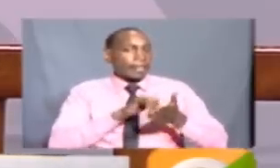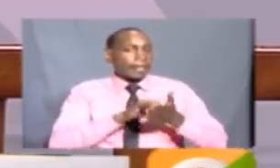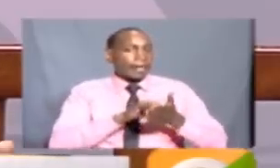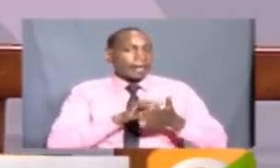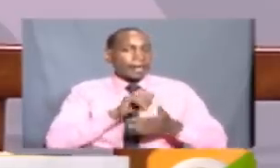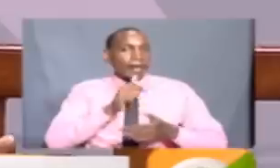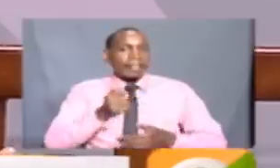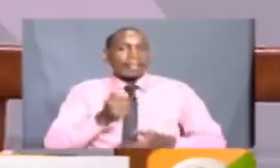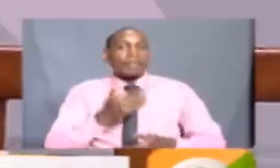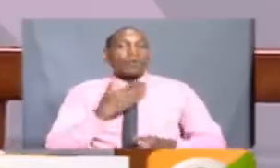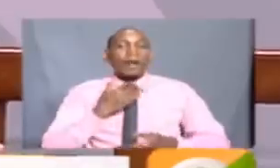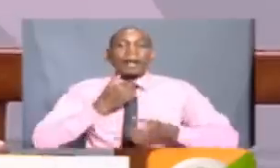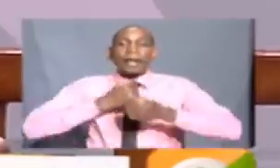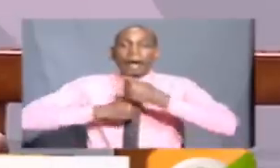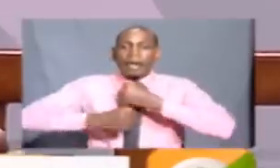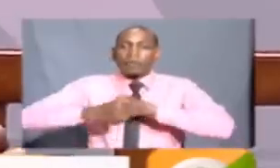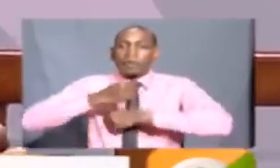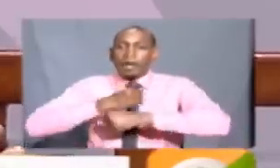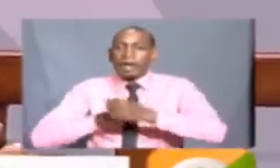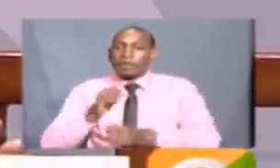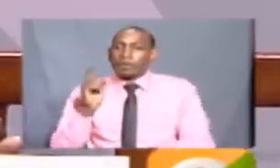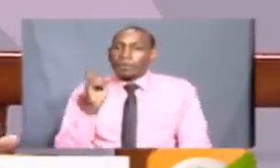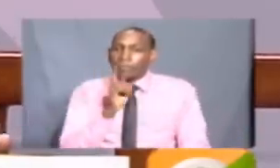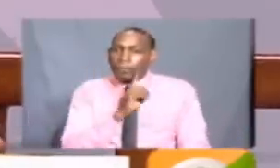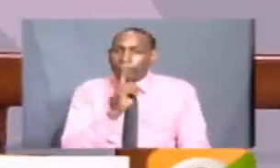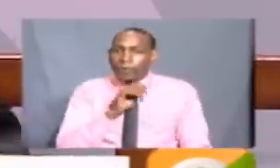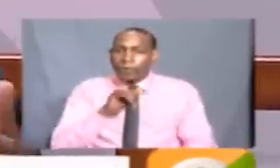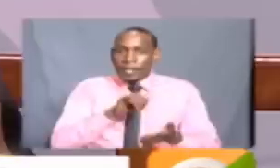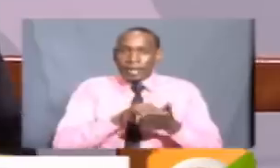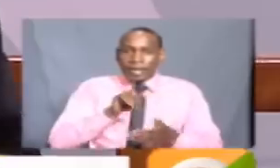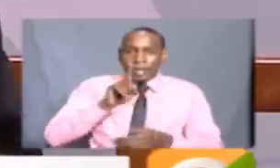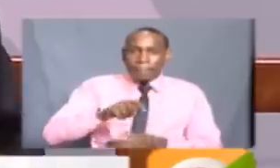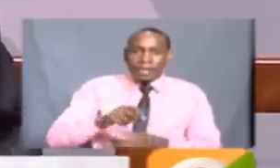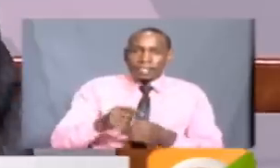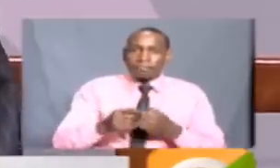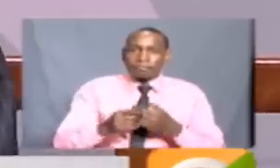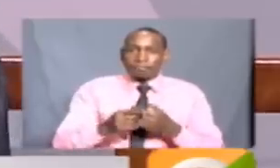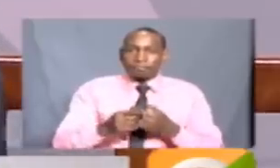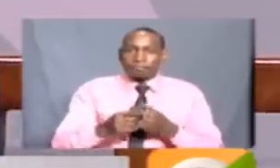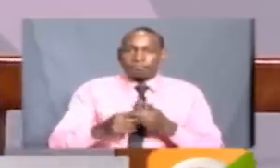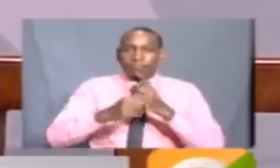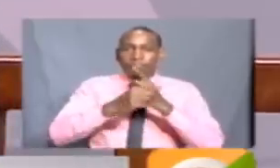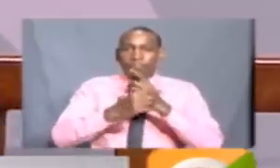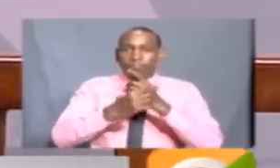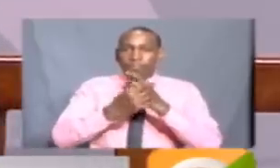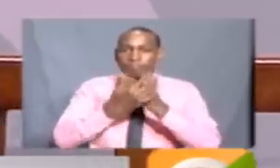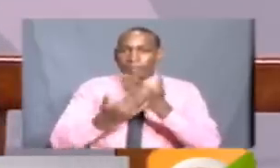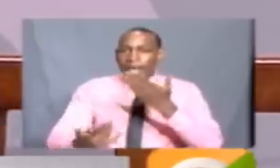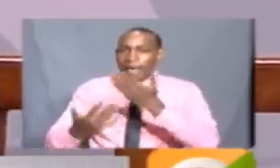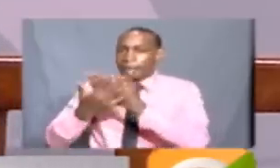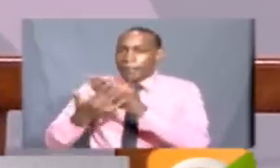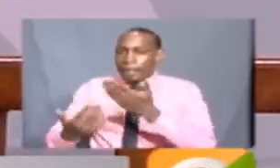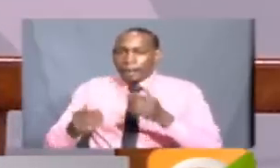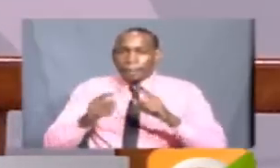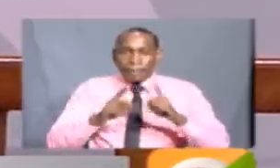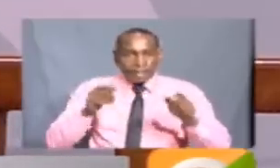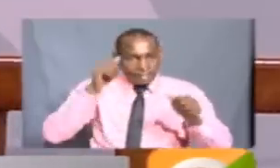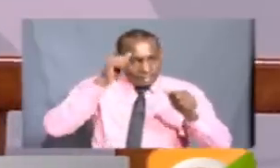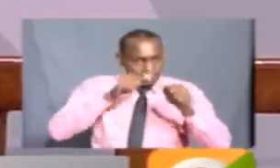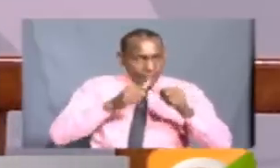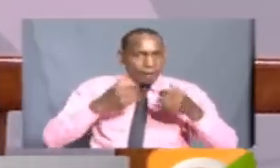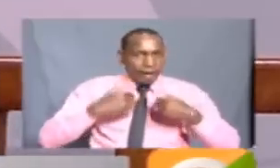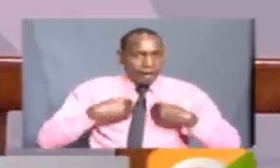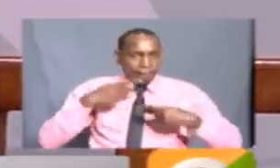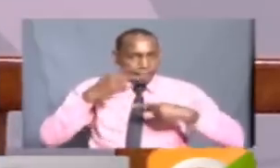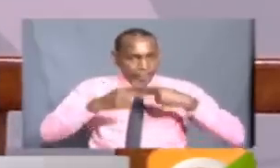want drama. And drama means that we must spill blood. But we must also remember that there is due